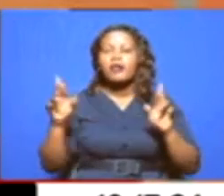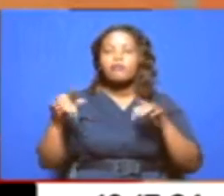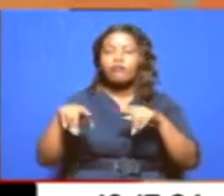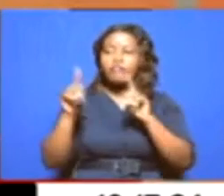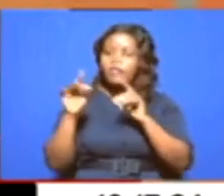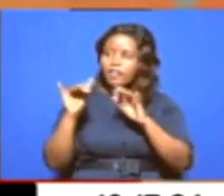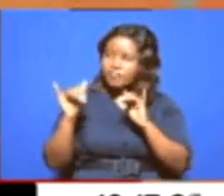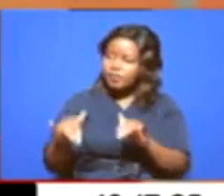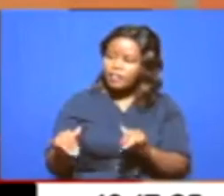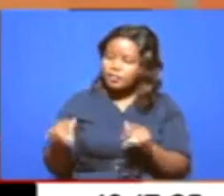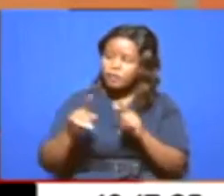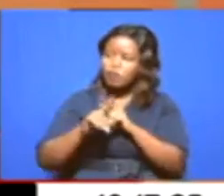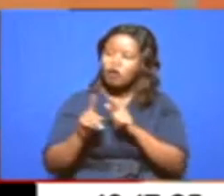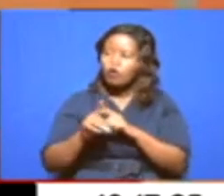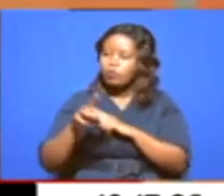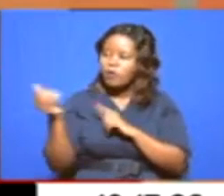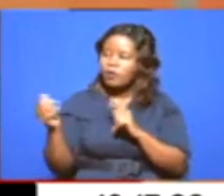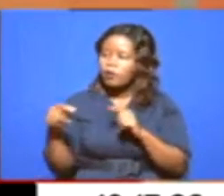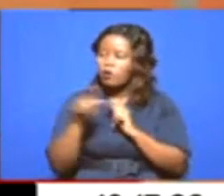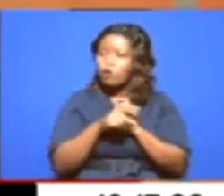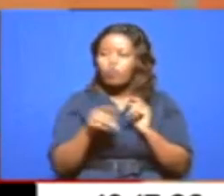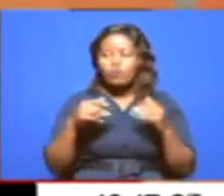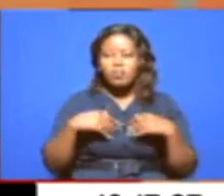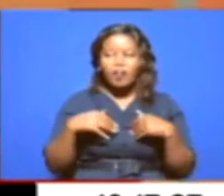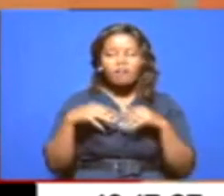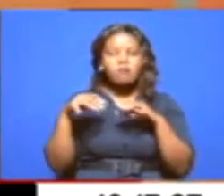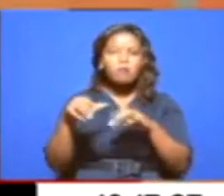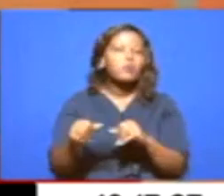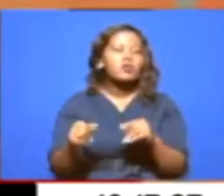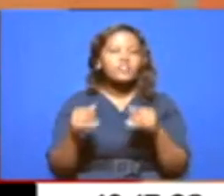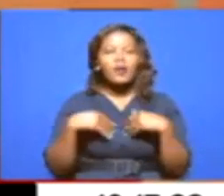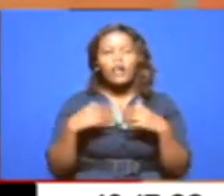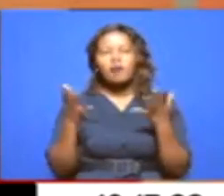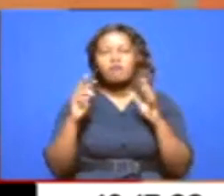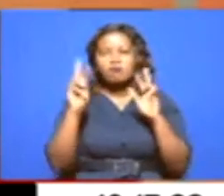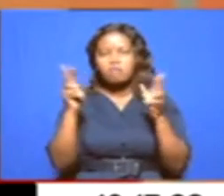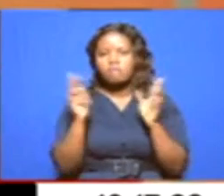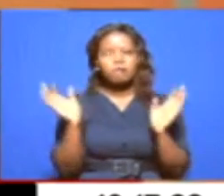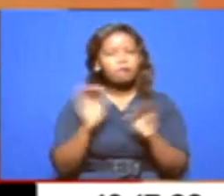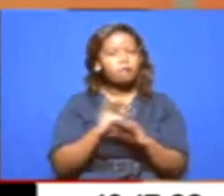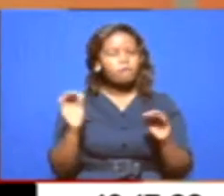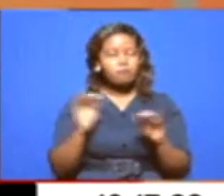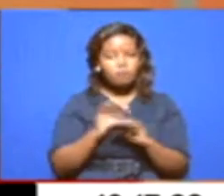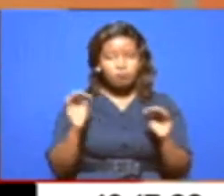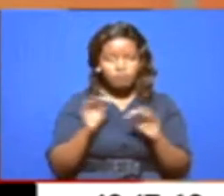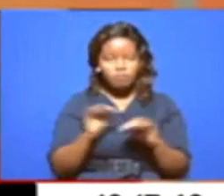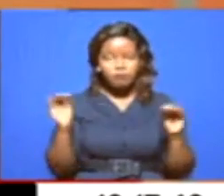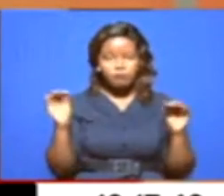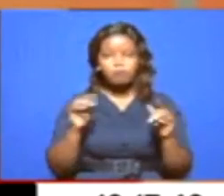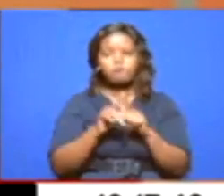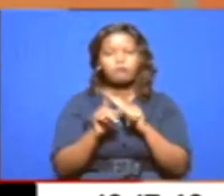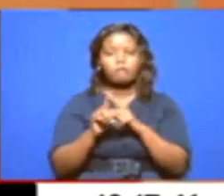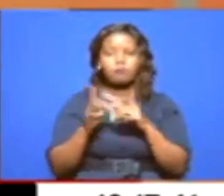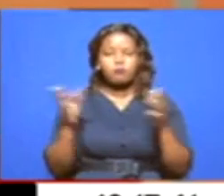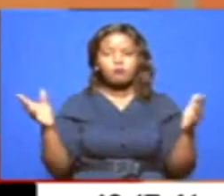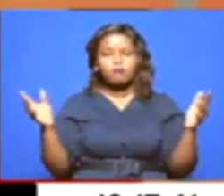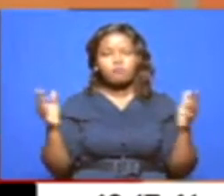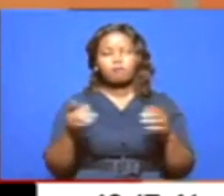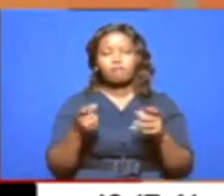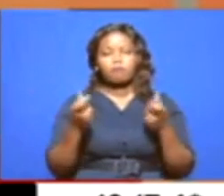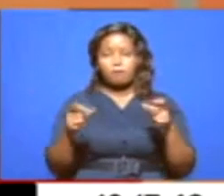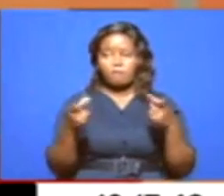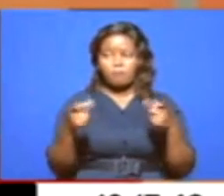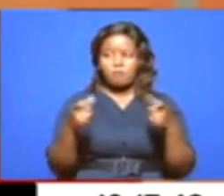booked hotels for them in Eldoret so they don't have issues. We have their transportation, and of course even the media is